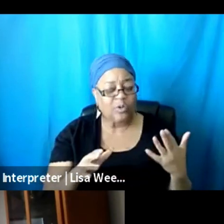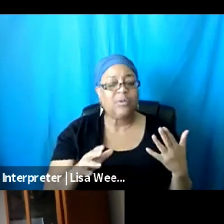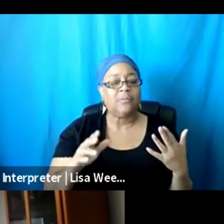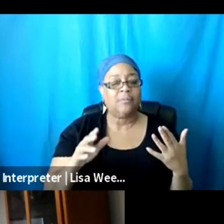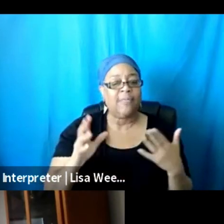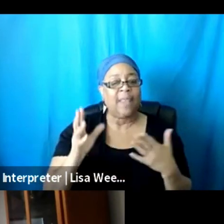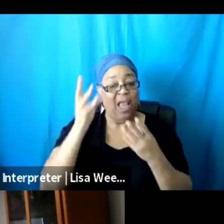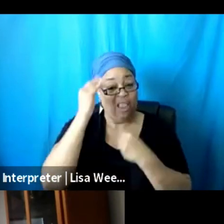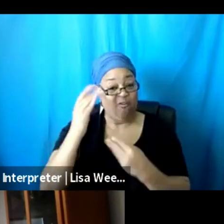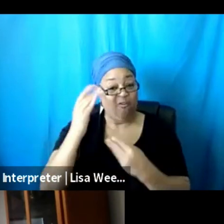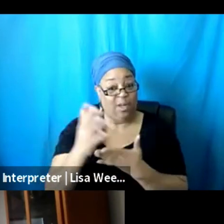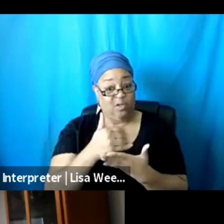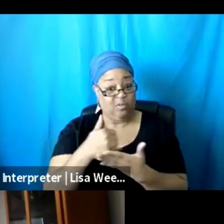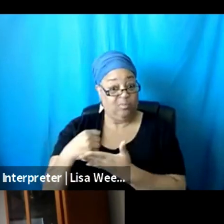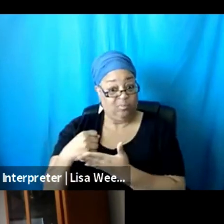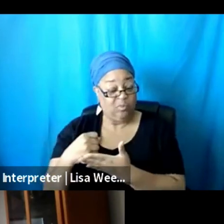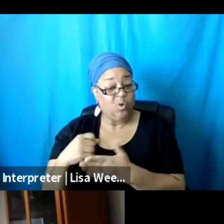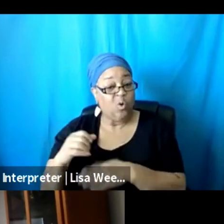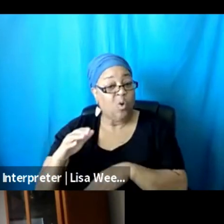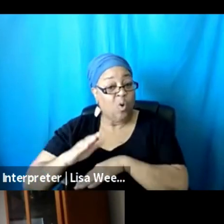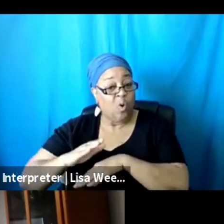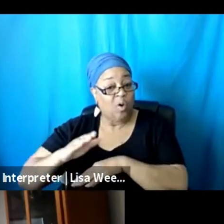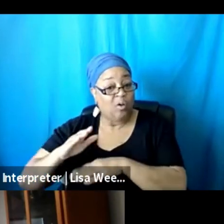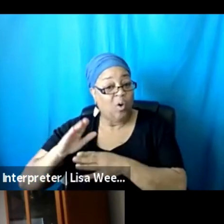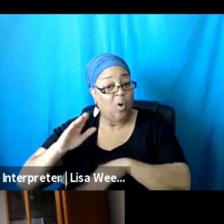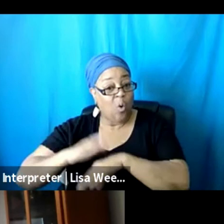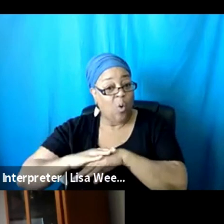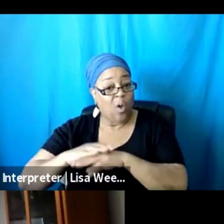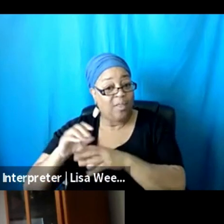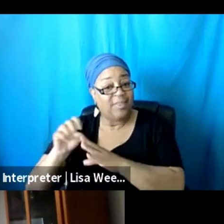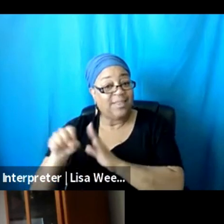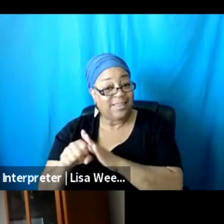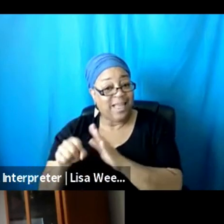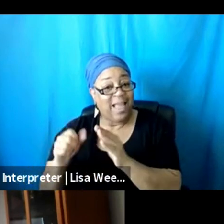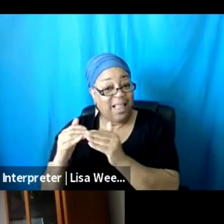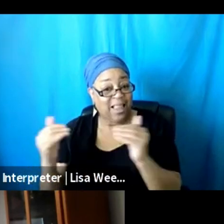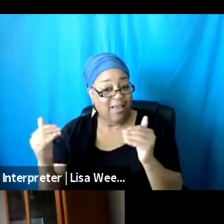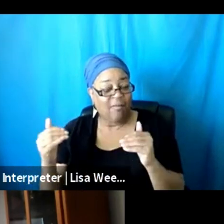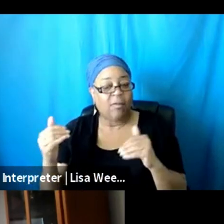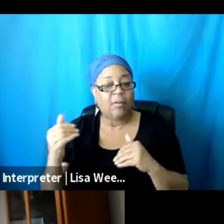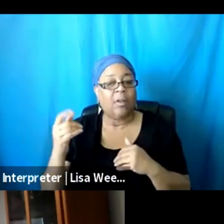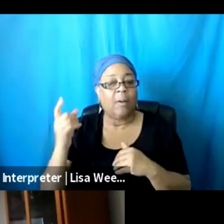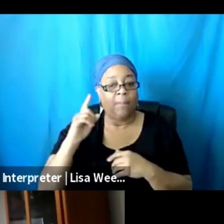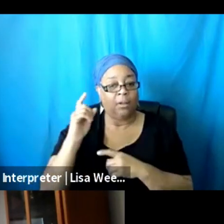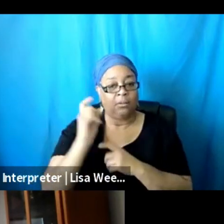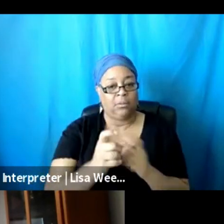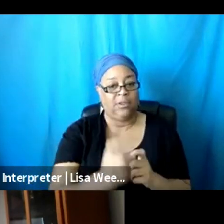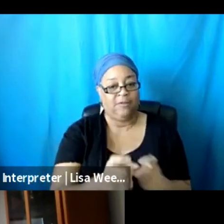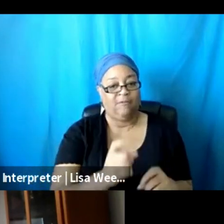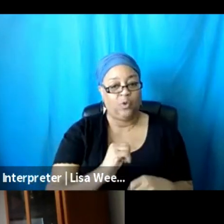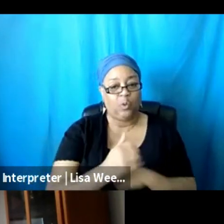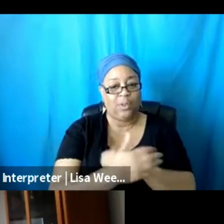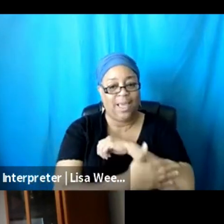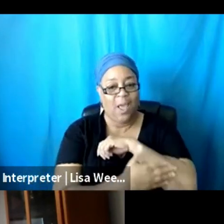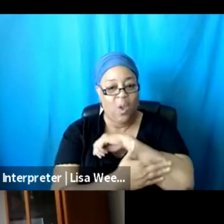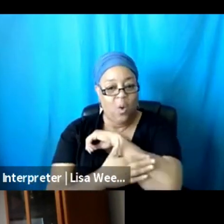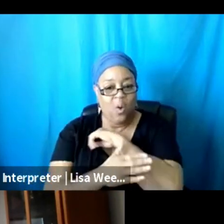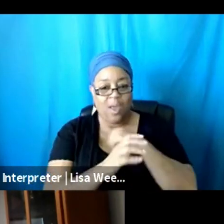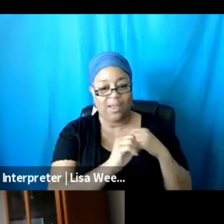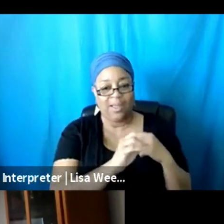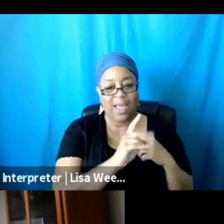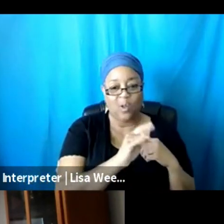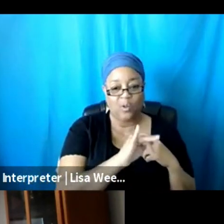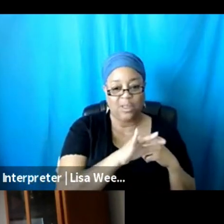county level. So if there was a disaster in your county, you would know the people. But these registries need